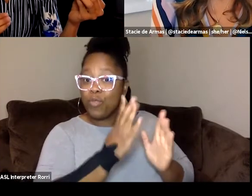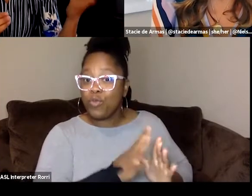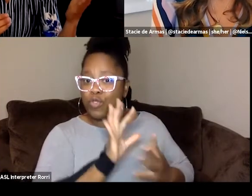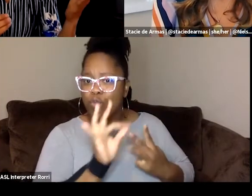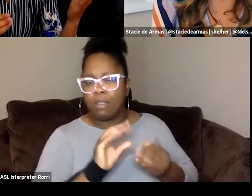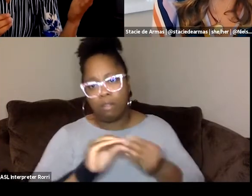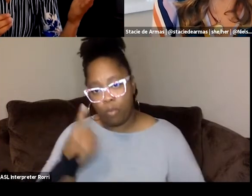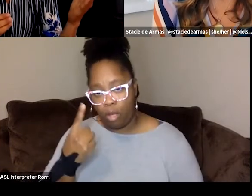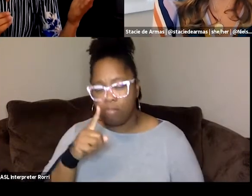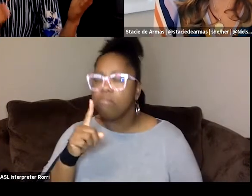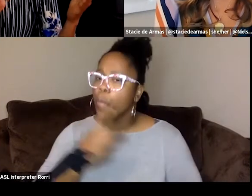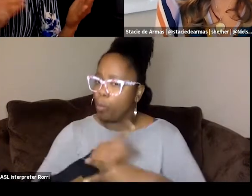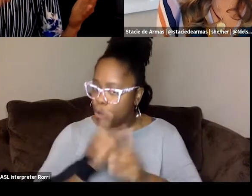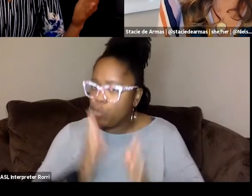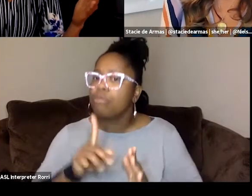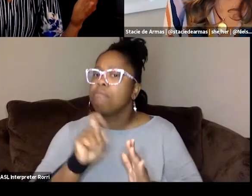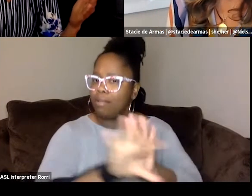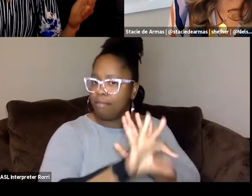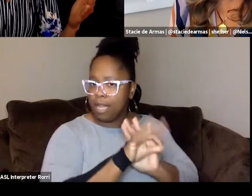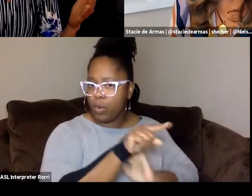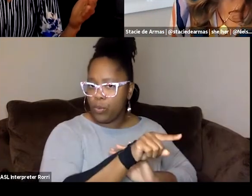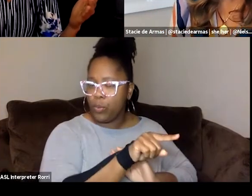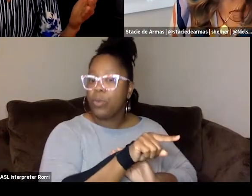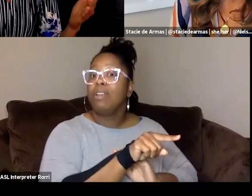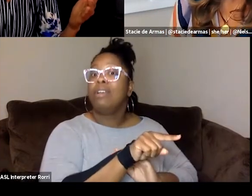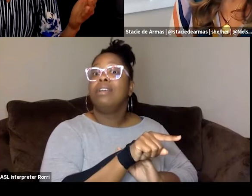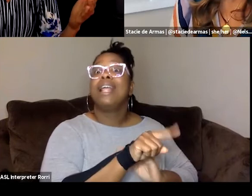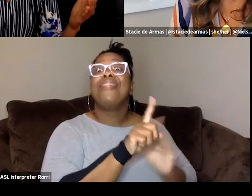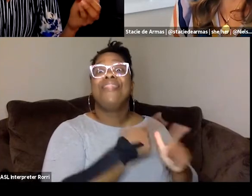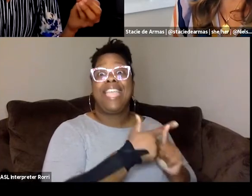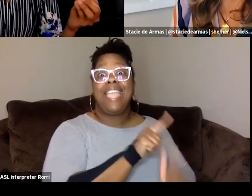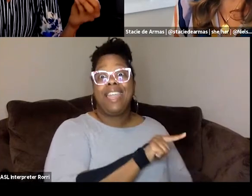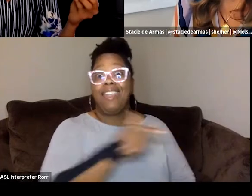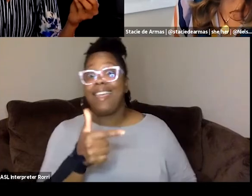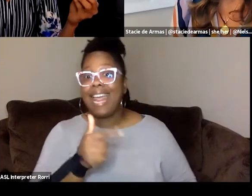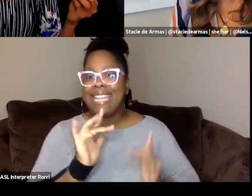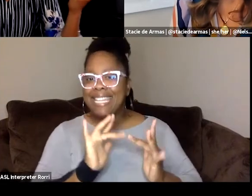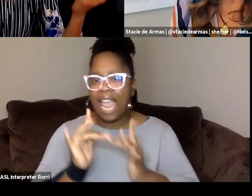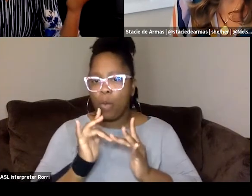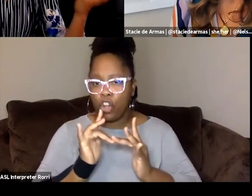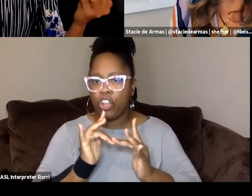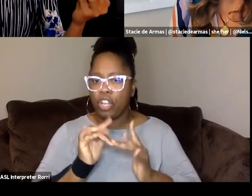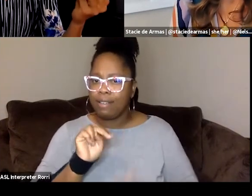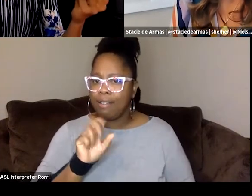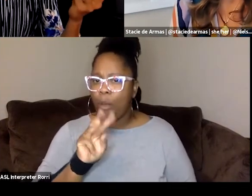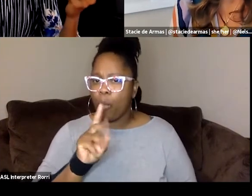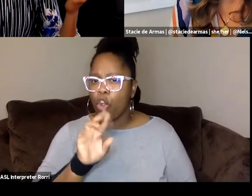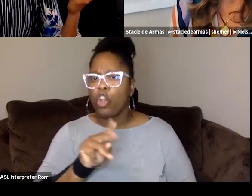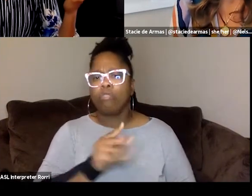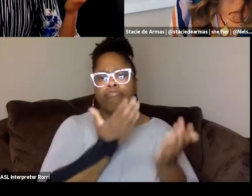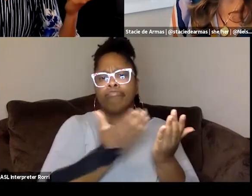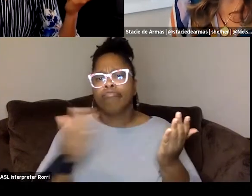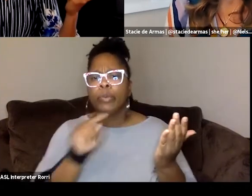producer's choice. That's how you get there. But then we have to be approved by the network. So the network takes a look at the choices.